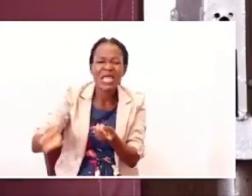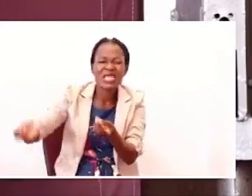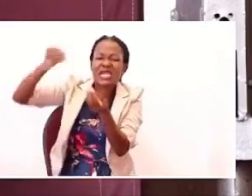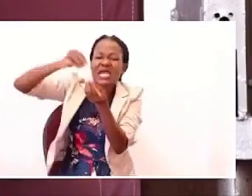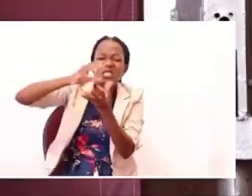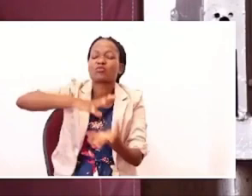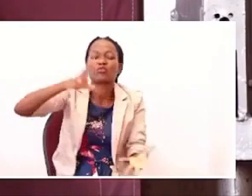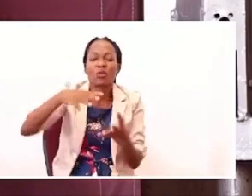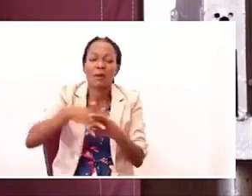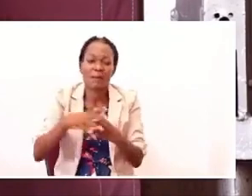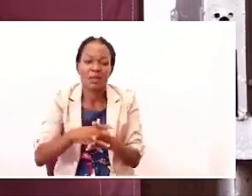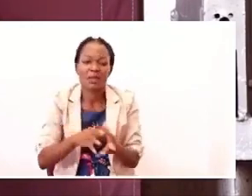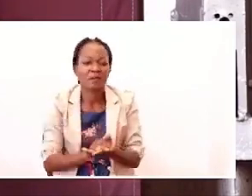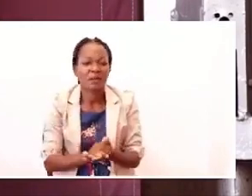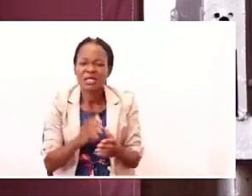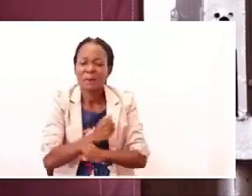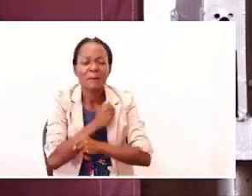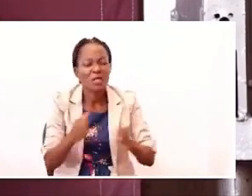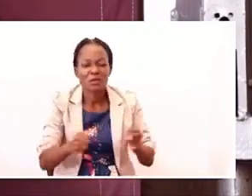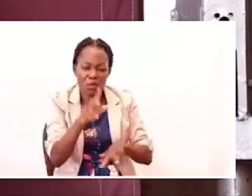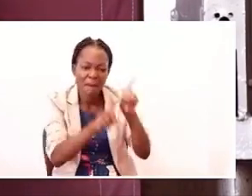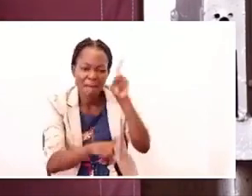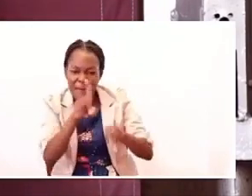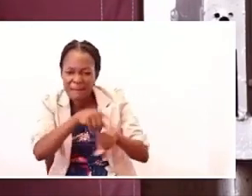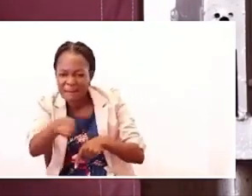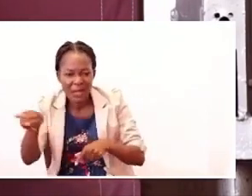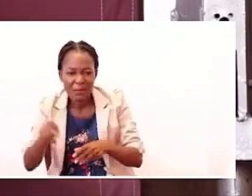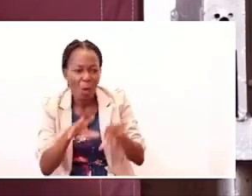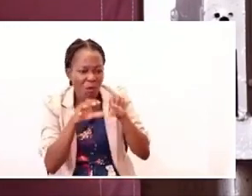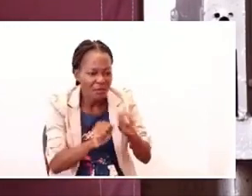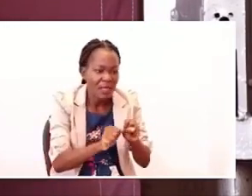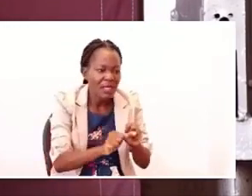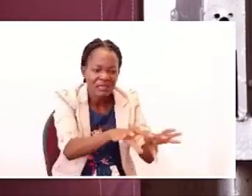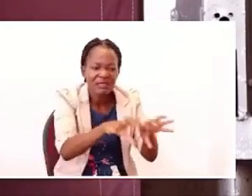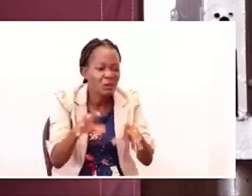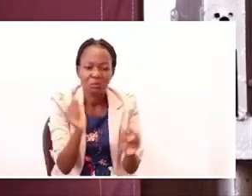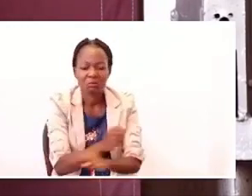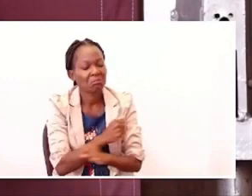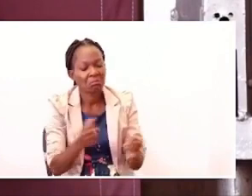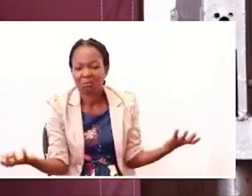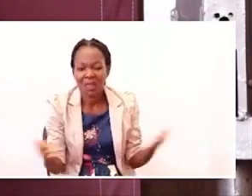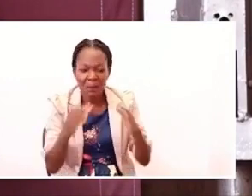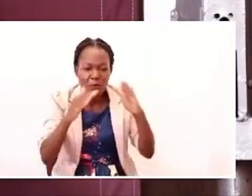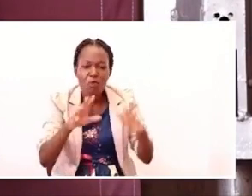of labor. They cannot own tangible and profitable investments.